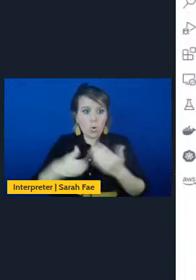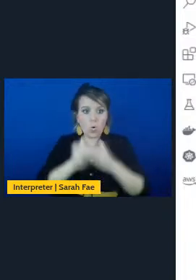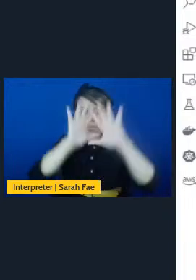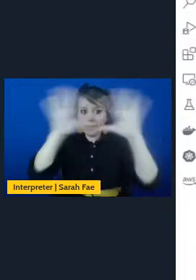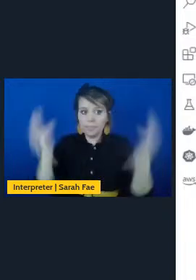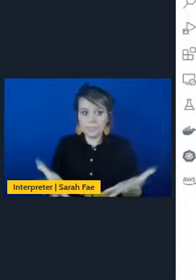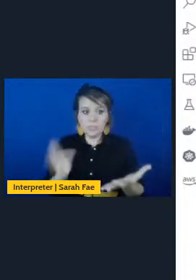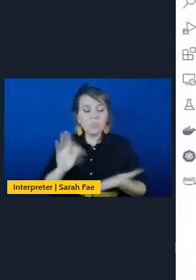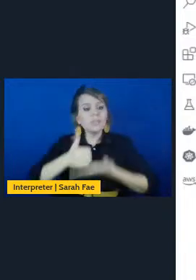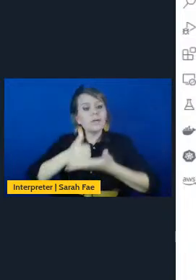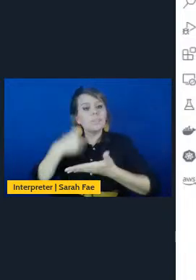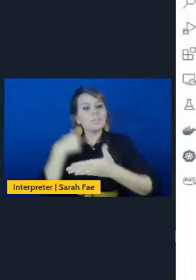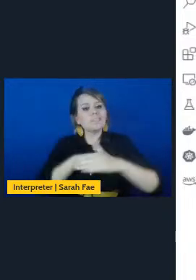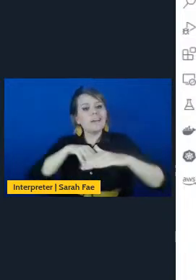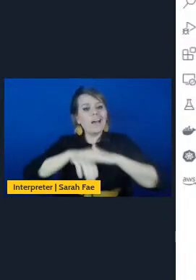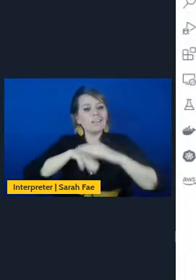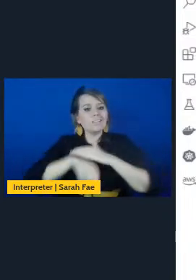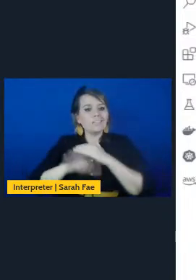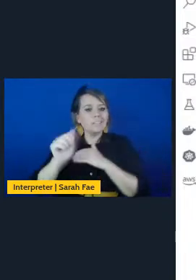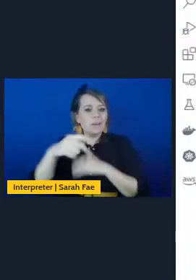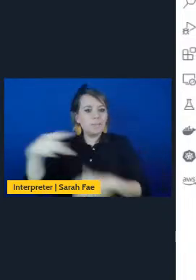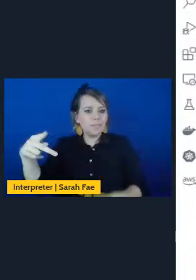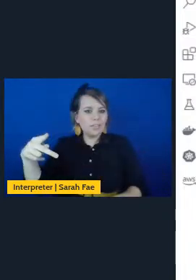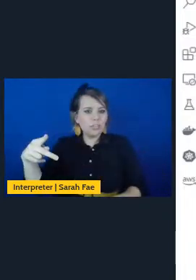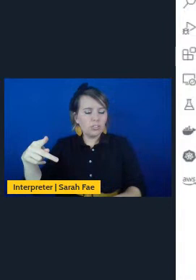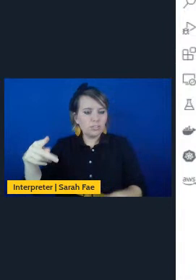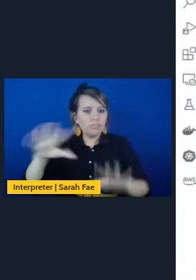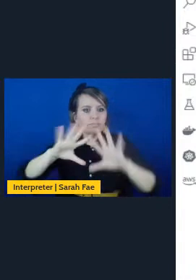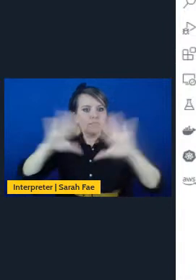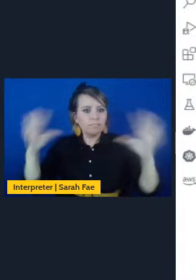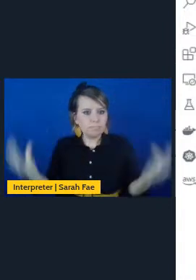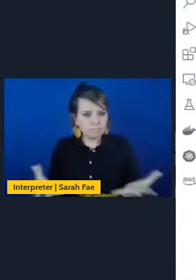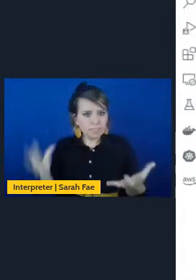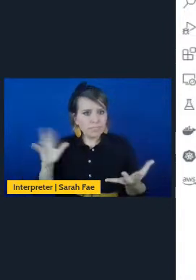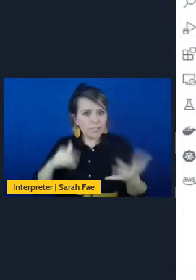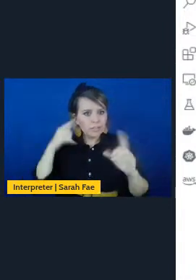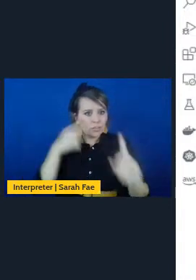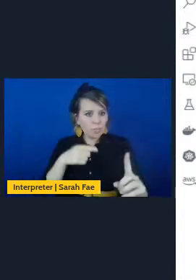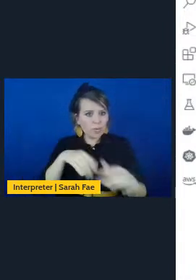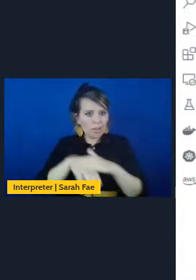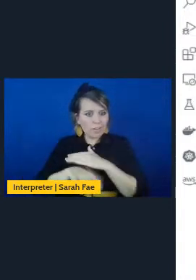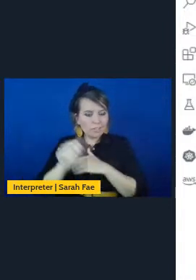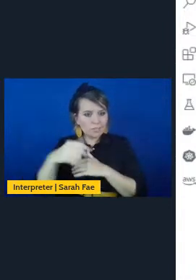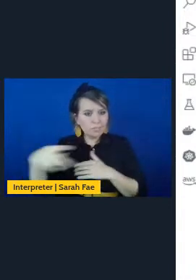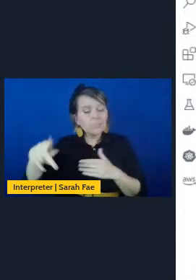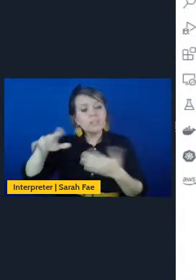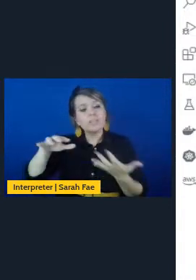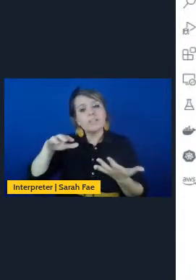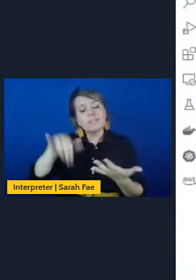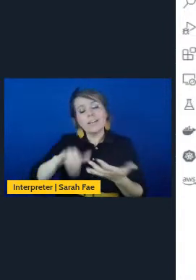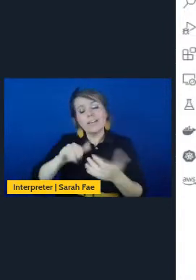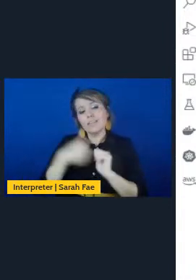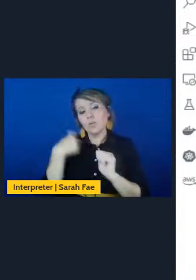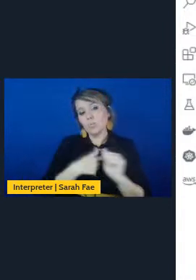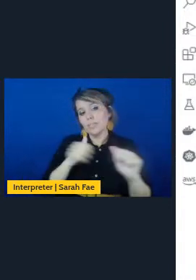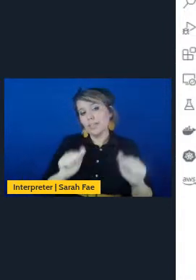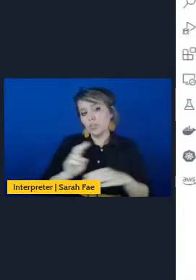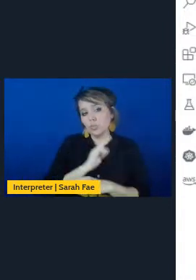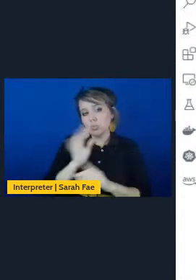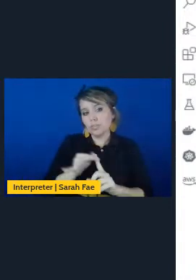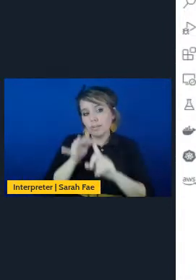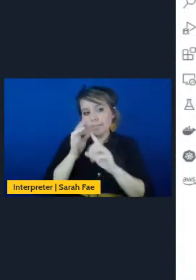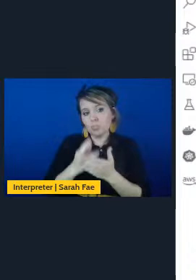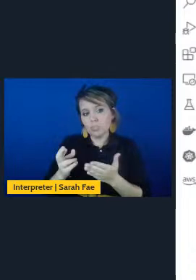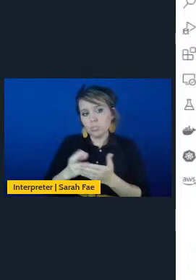this application publicly. So that's that in terms of how you can use custom resource definitions